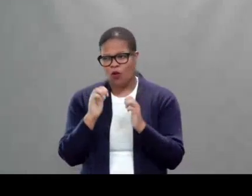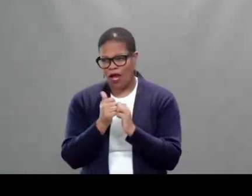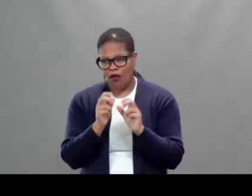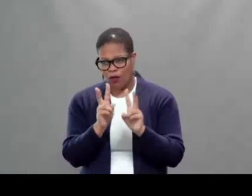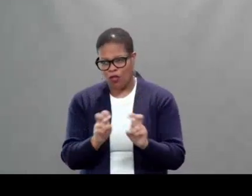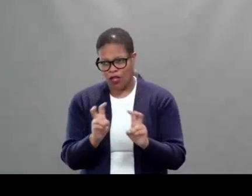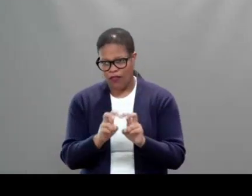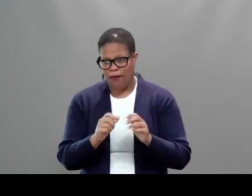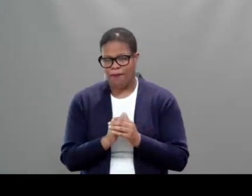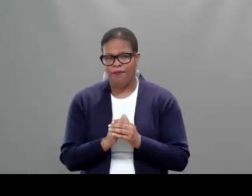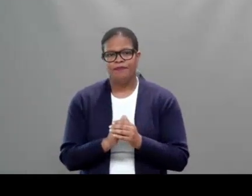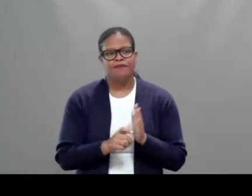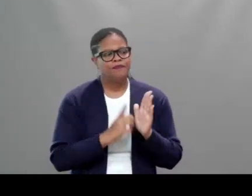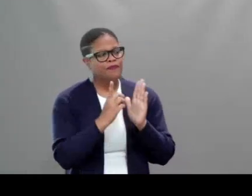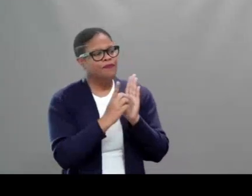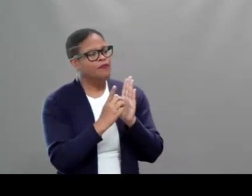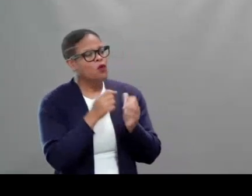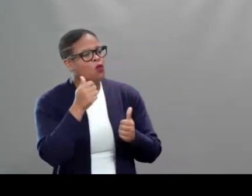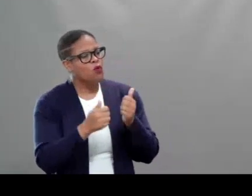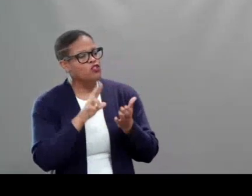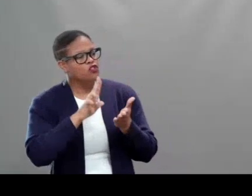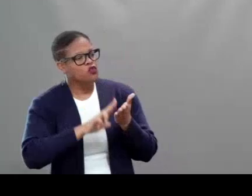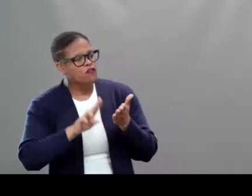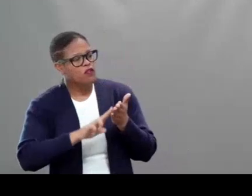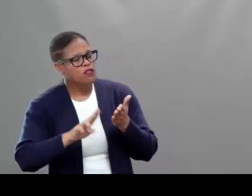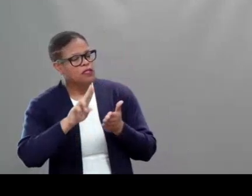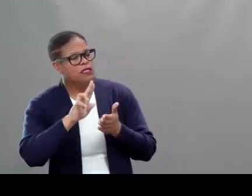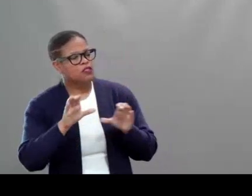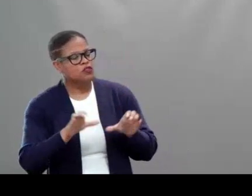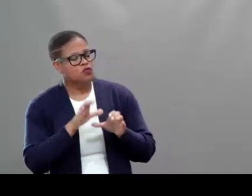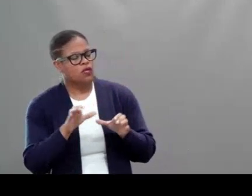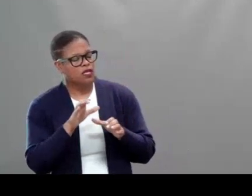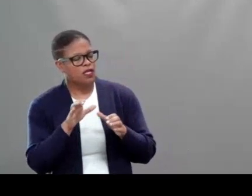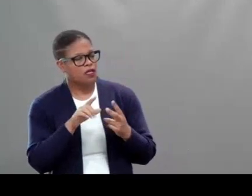that. Which university is doing